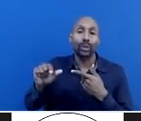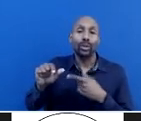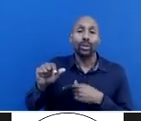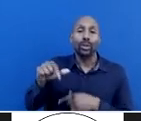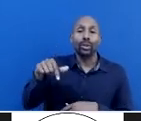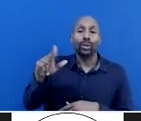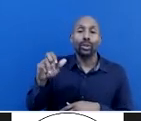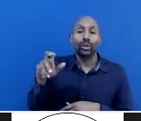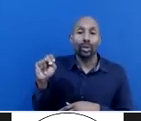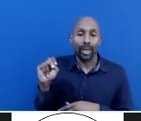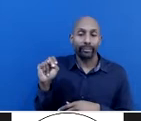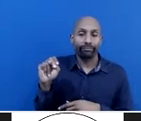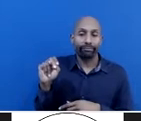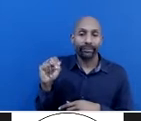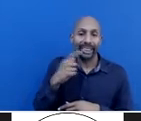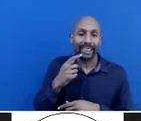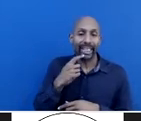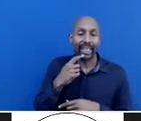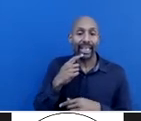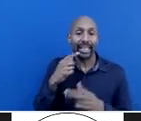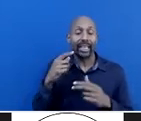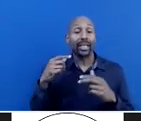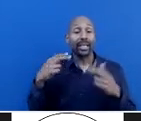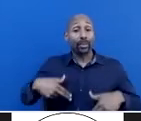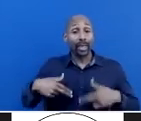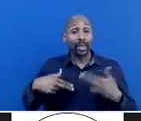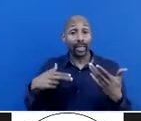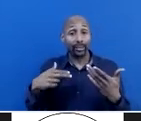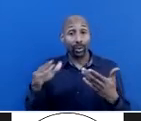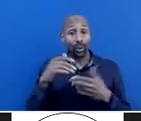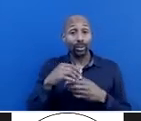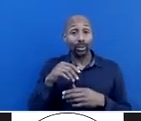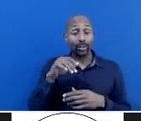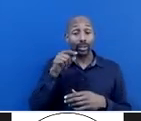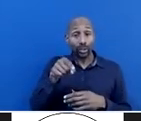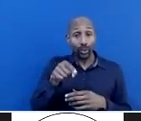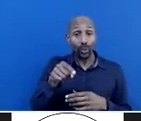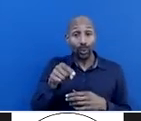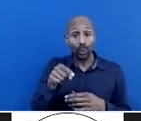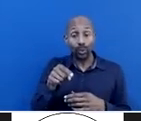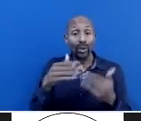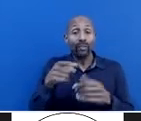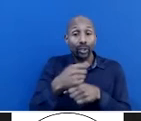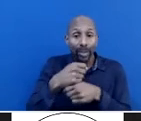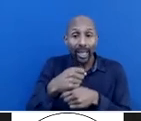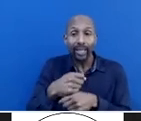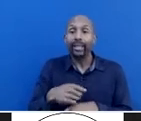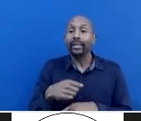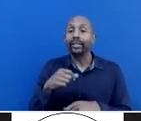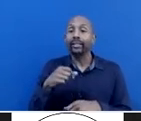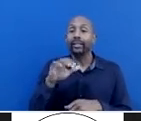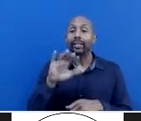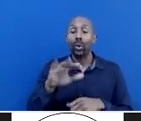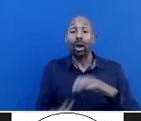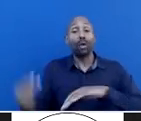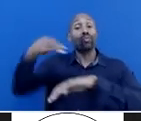our spiritual lives and our material lives are all interconnected. There is nothing that we